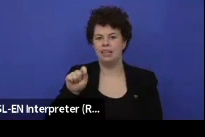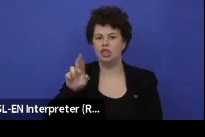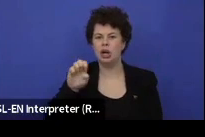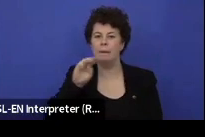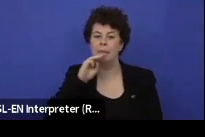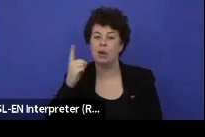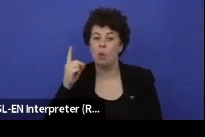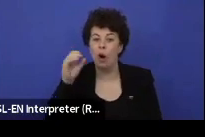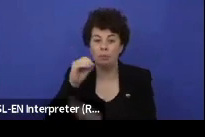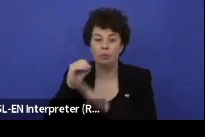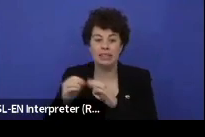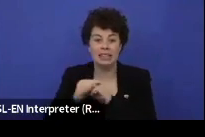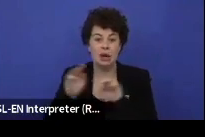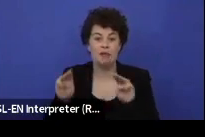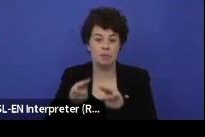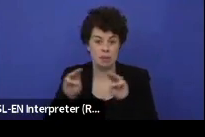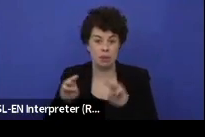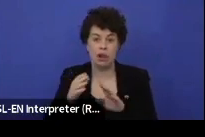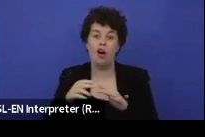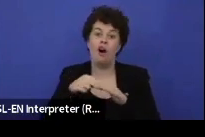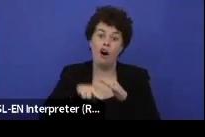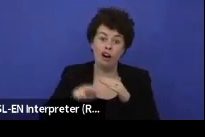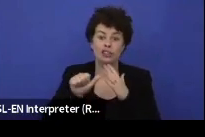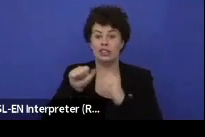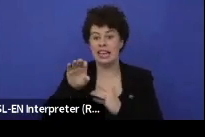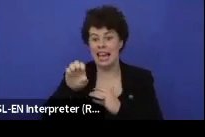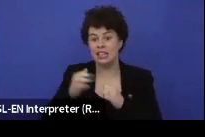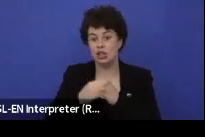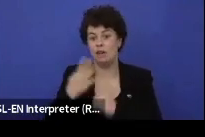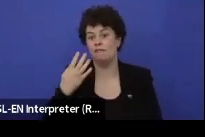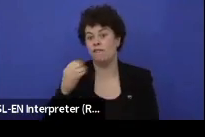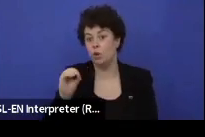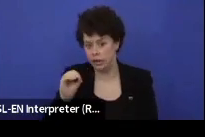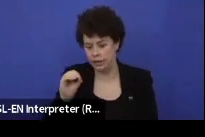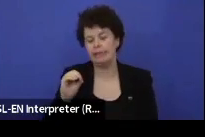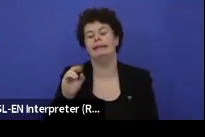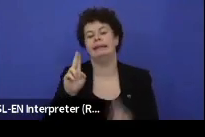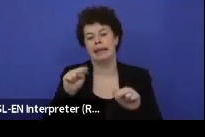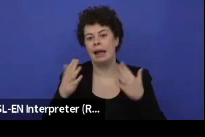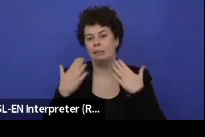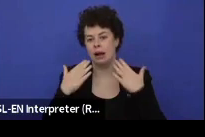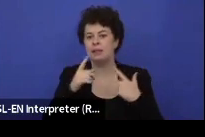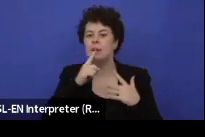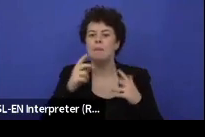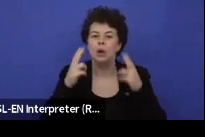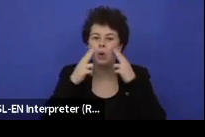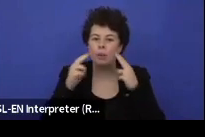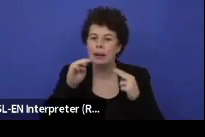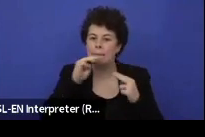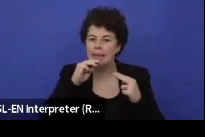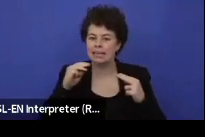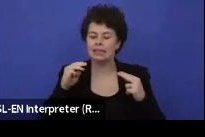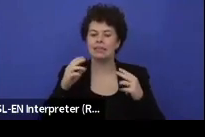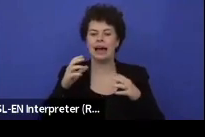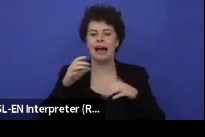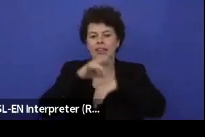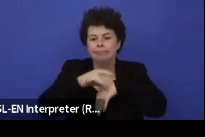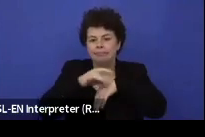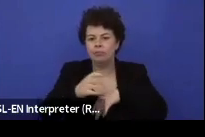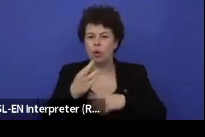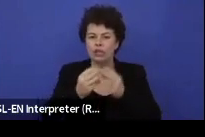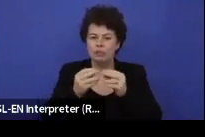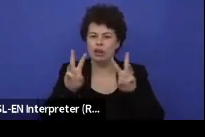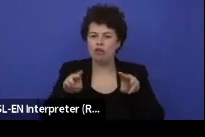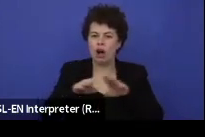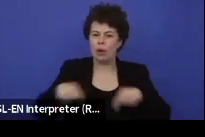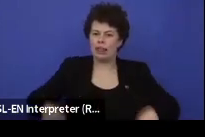and that's below the age of 40. And that's usually when there's a condition with the ovaries that means that they're not producing eggs, they're not